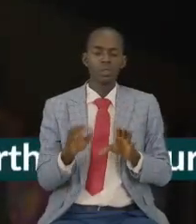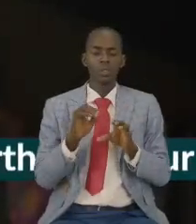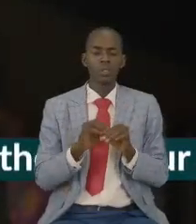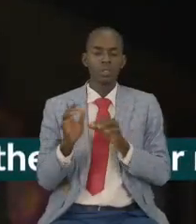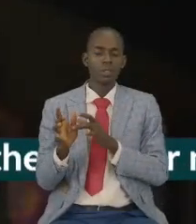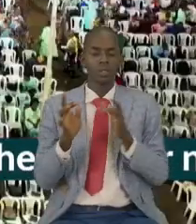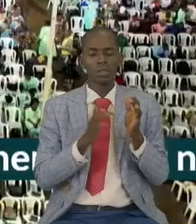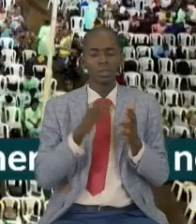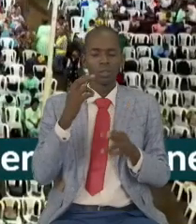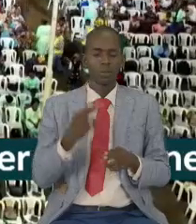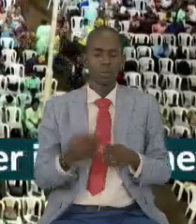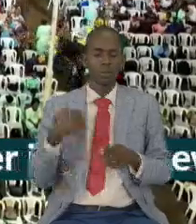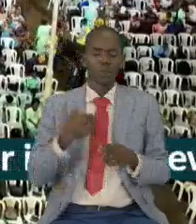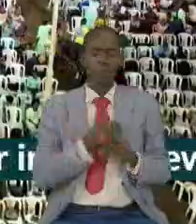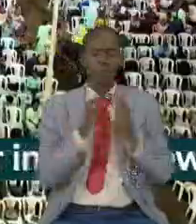pray.